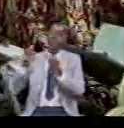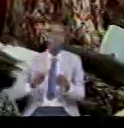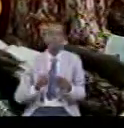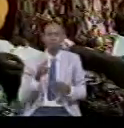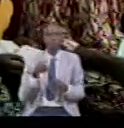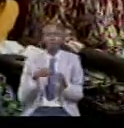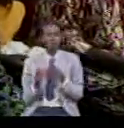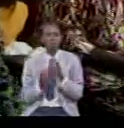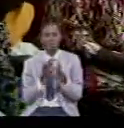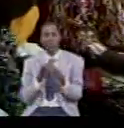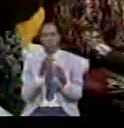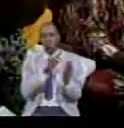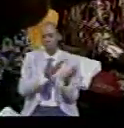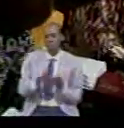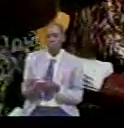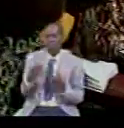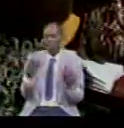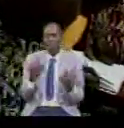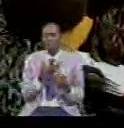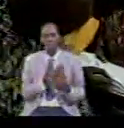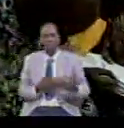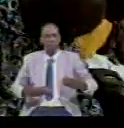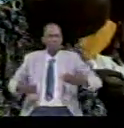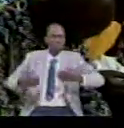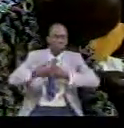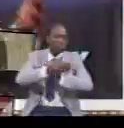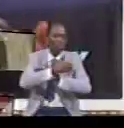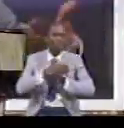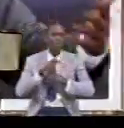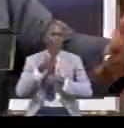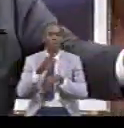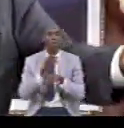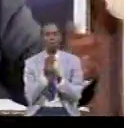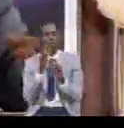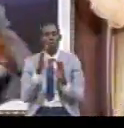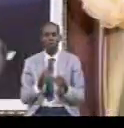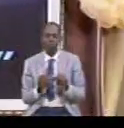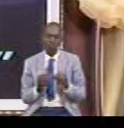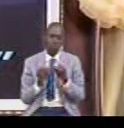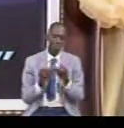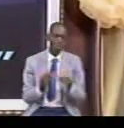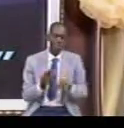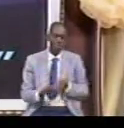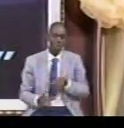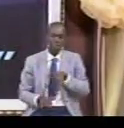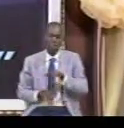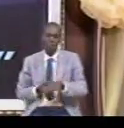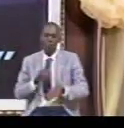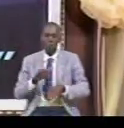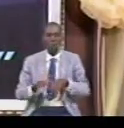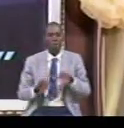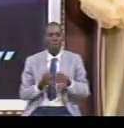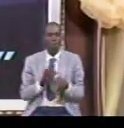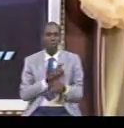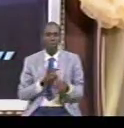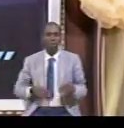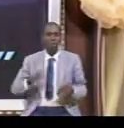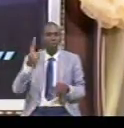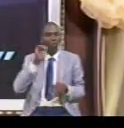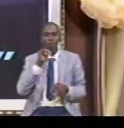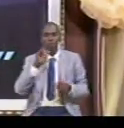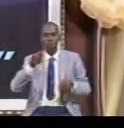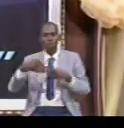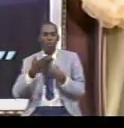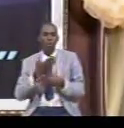and you embrace the Savior, salvation comes to you. And you keep on walking with the Lord and you will not turn back away from